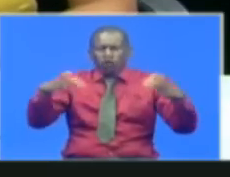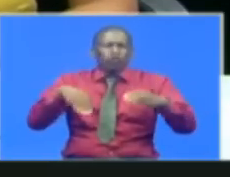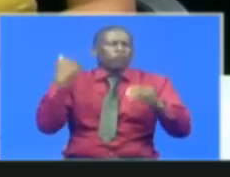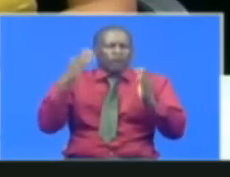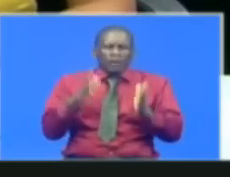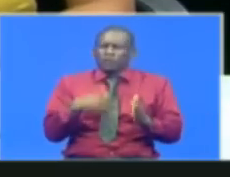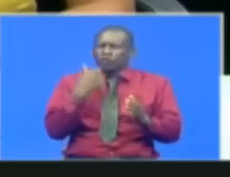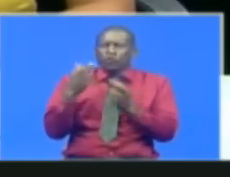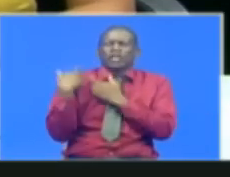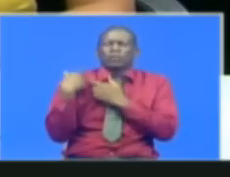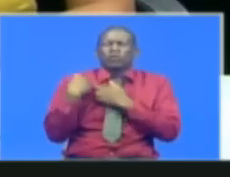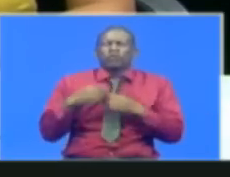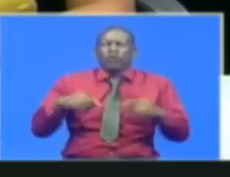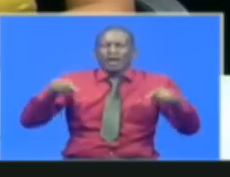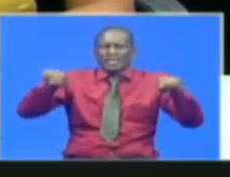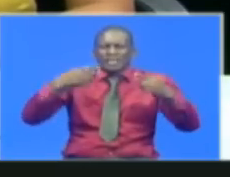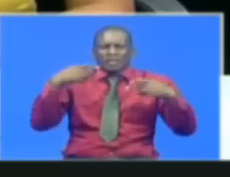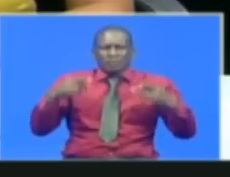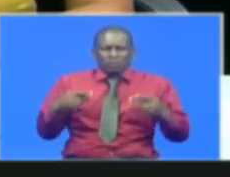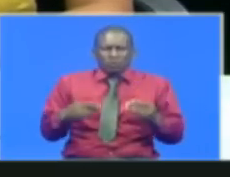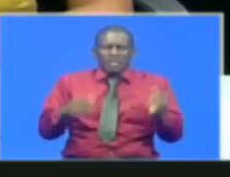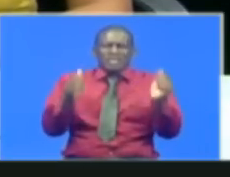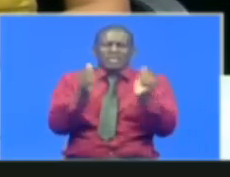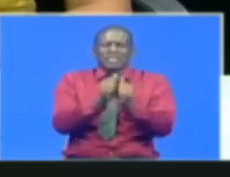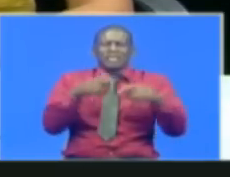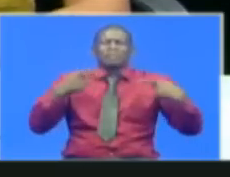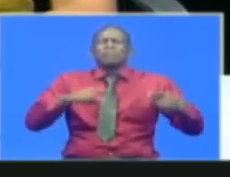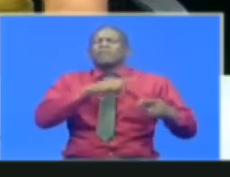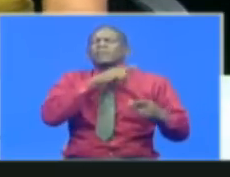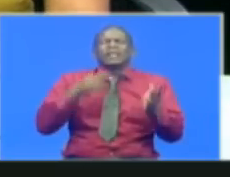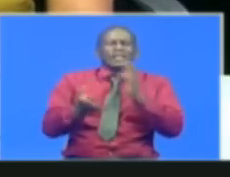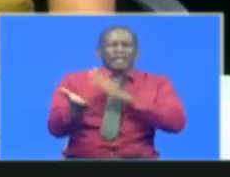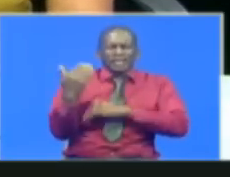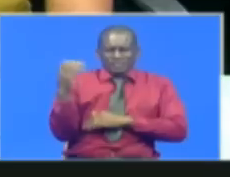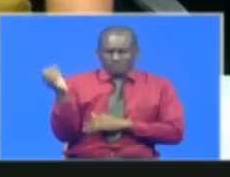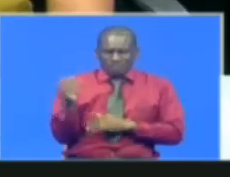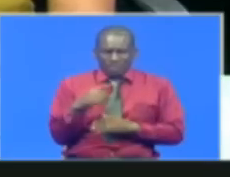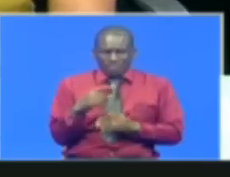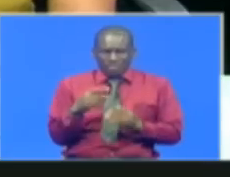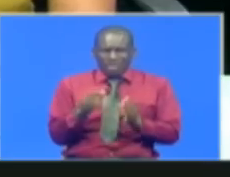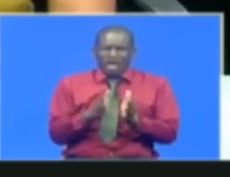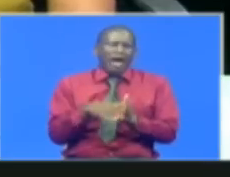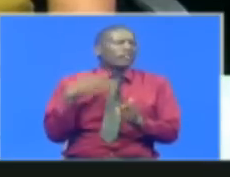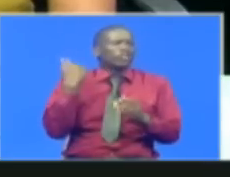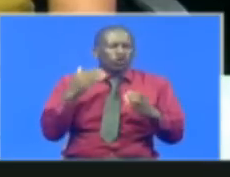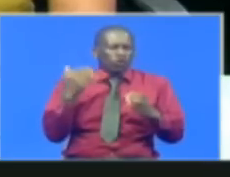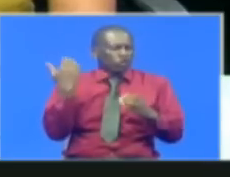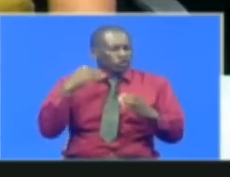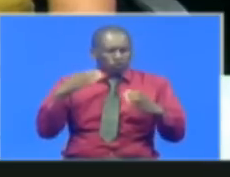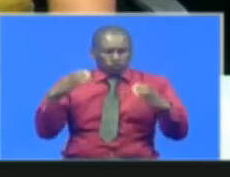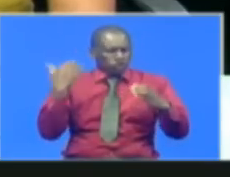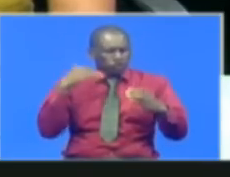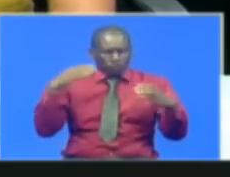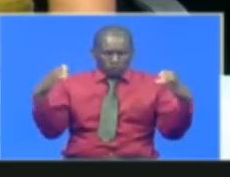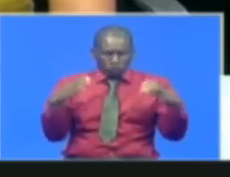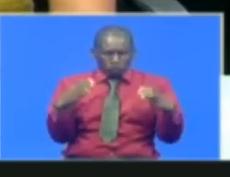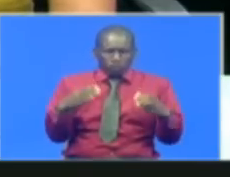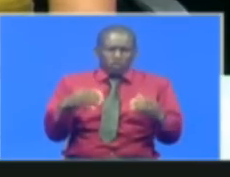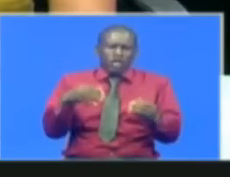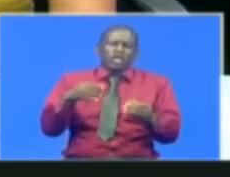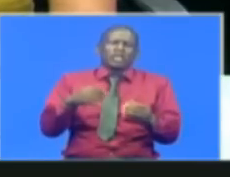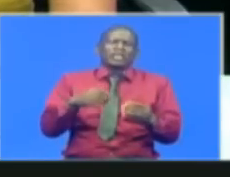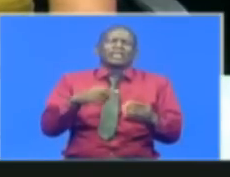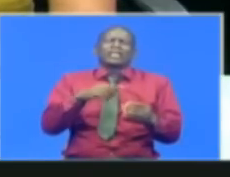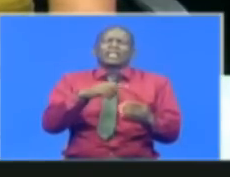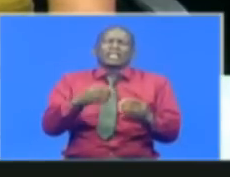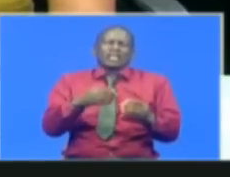of terror there. About 10 people have been killed in the last month, and the gang's latest victims include an expectant mother.